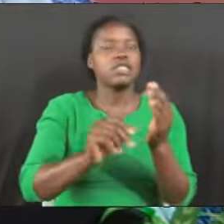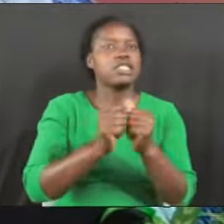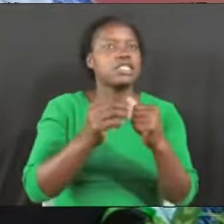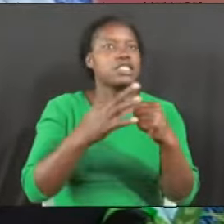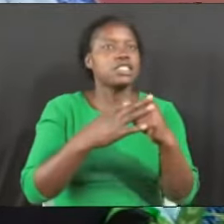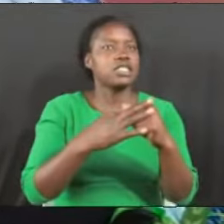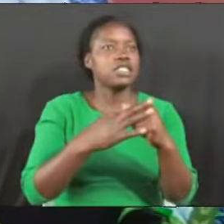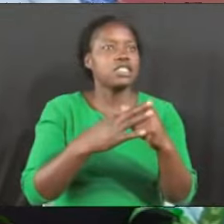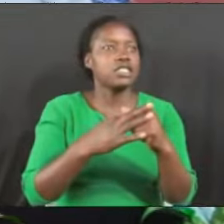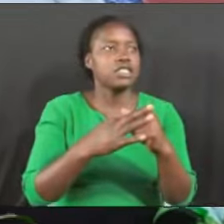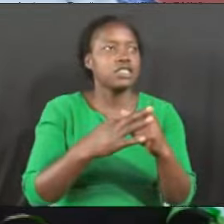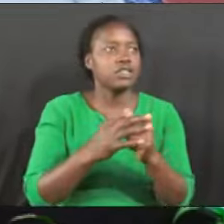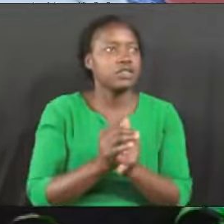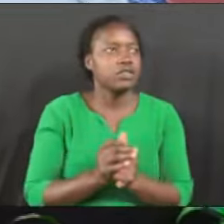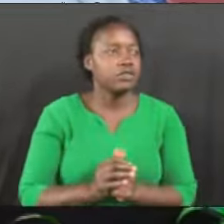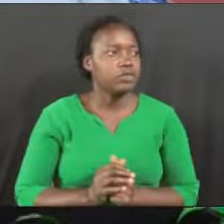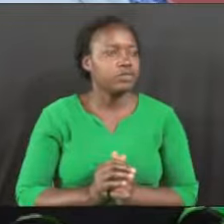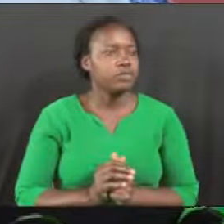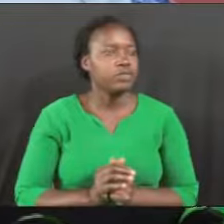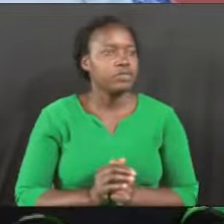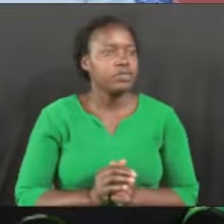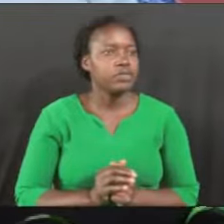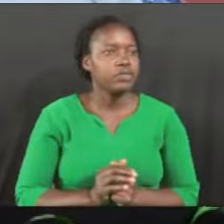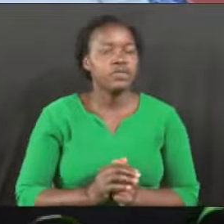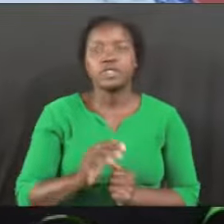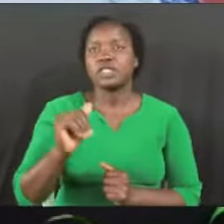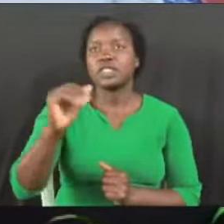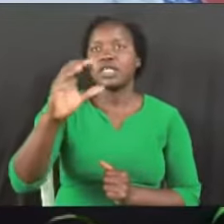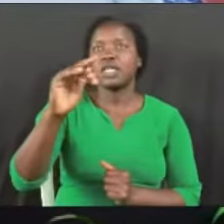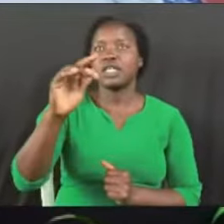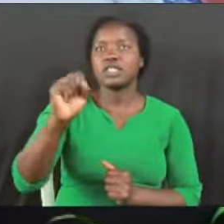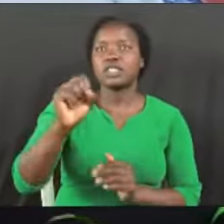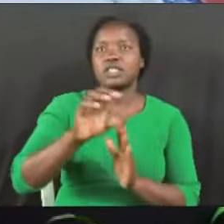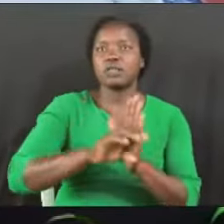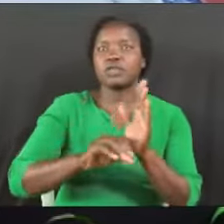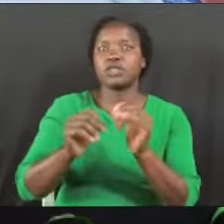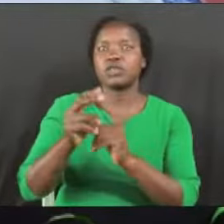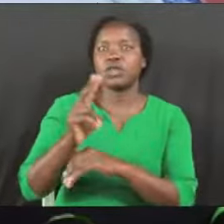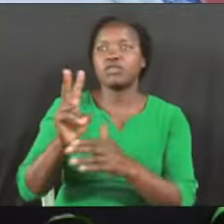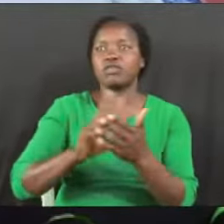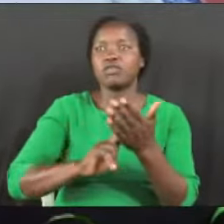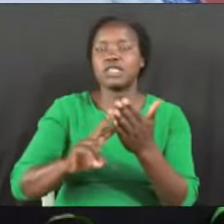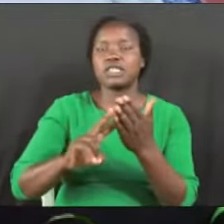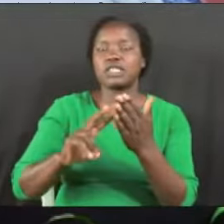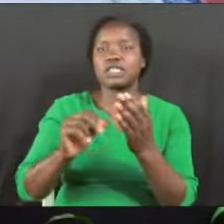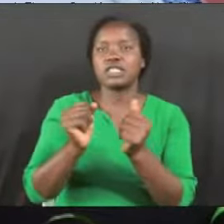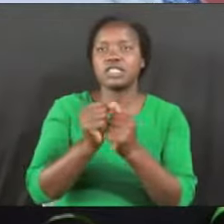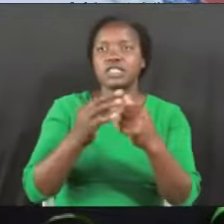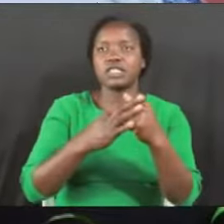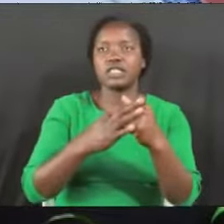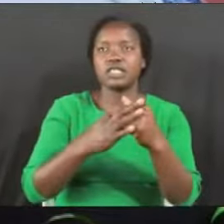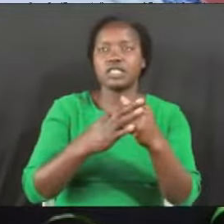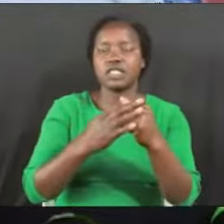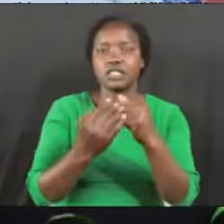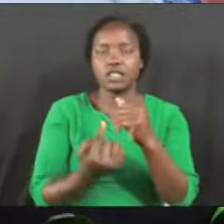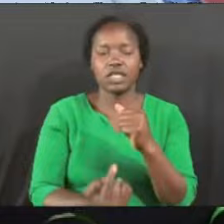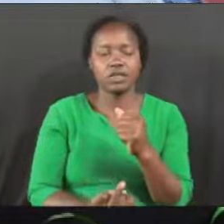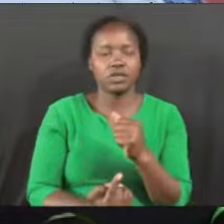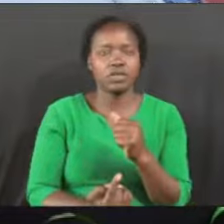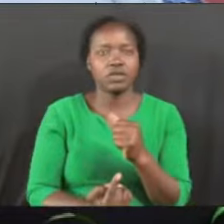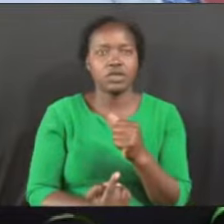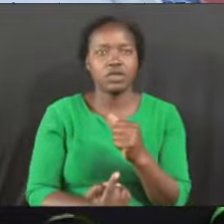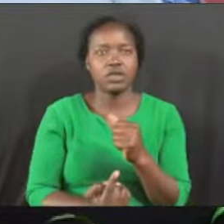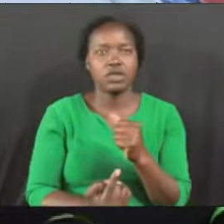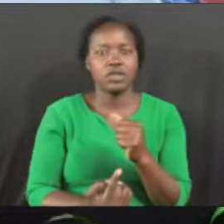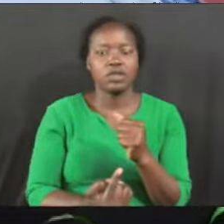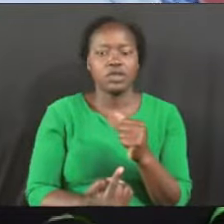would you say amen? Amen. Acts chapter 12, beginning at verse 18, and